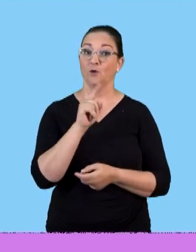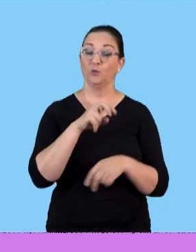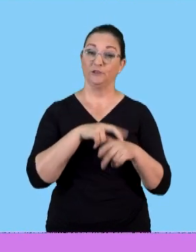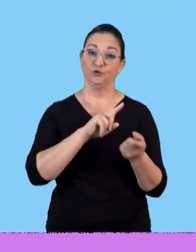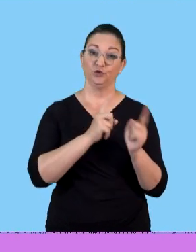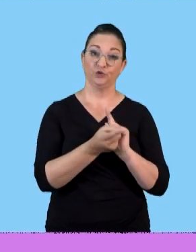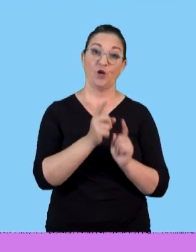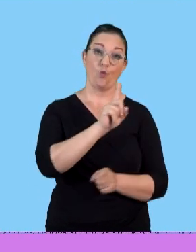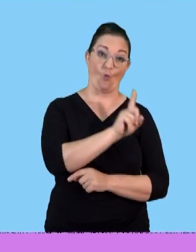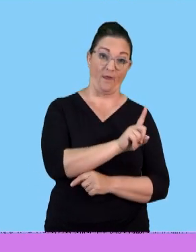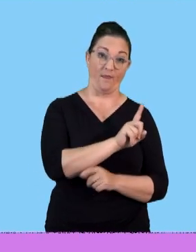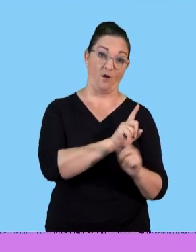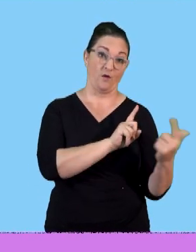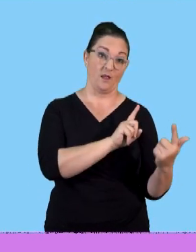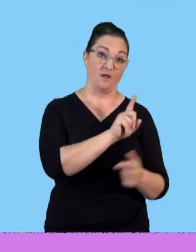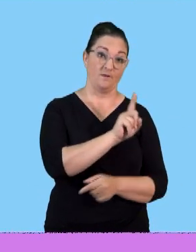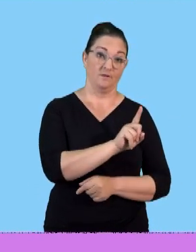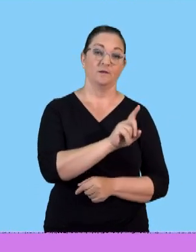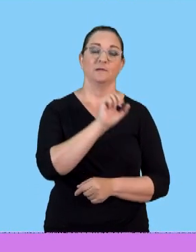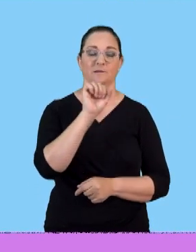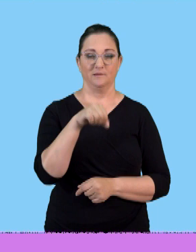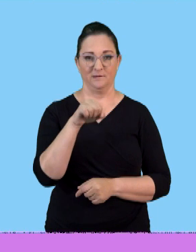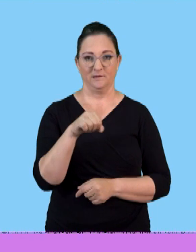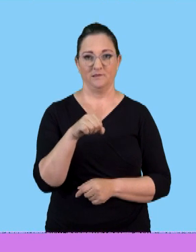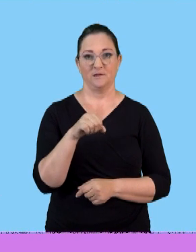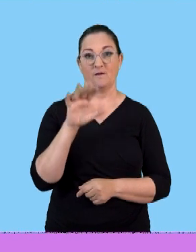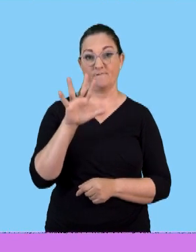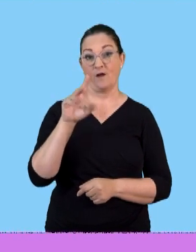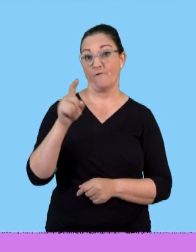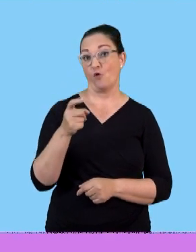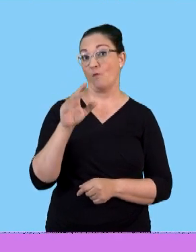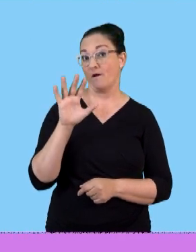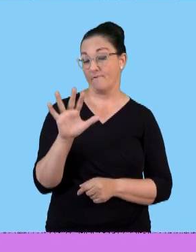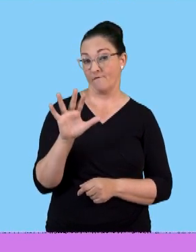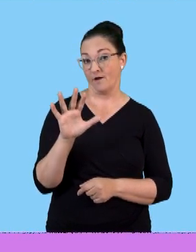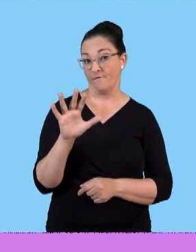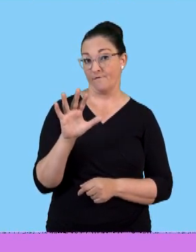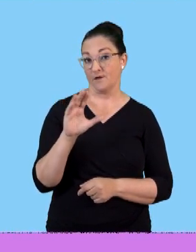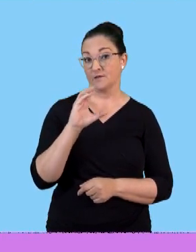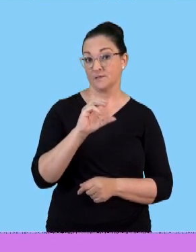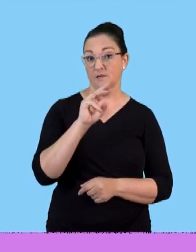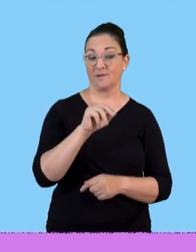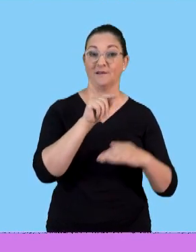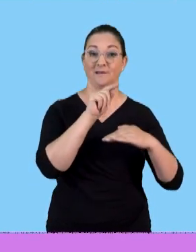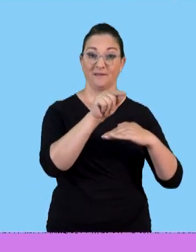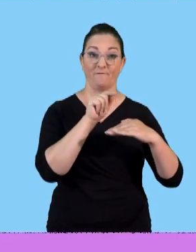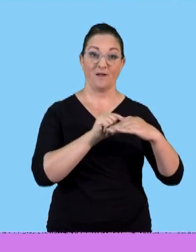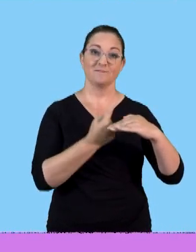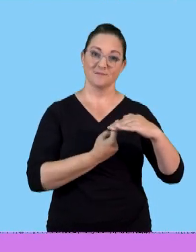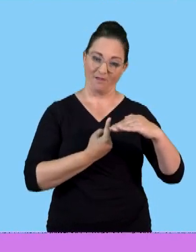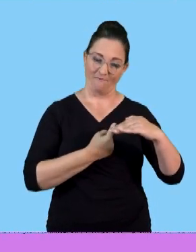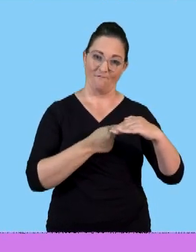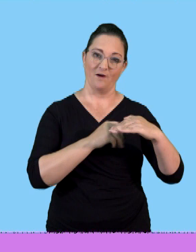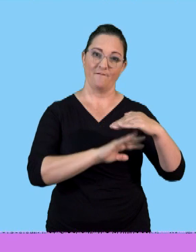my left-hand side. So how will I do that again? Yes, so therefore I will say 5,5 centimeters divide